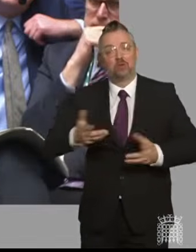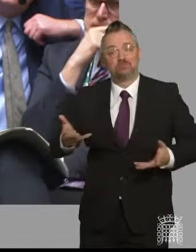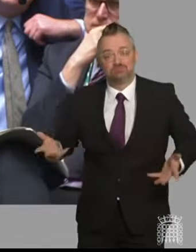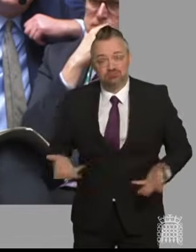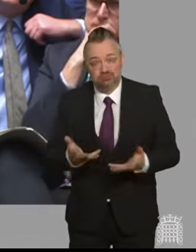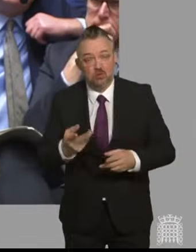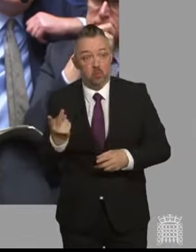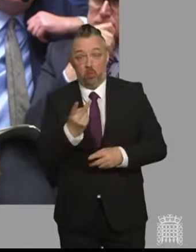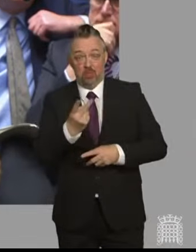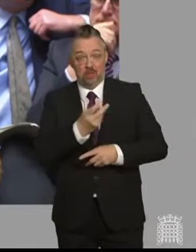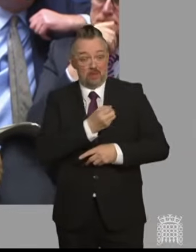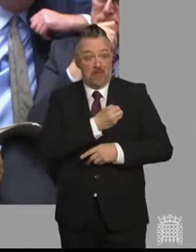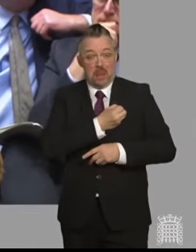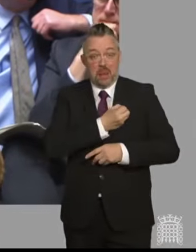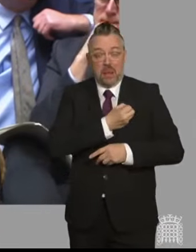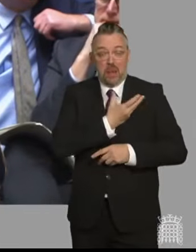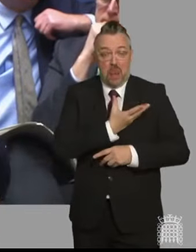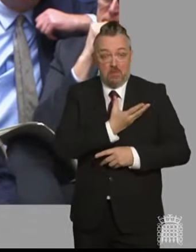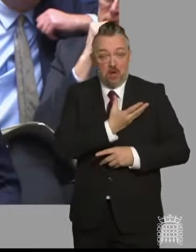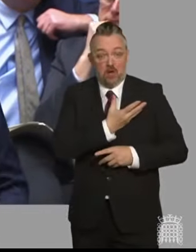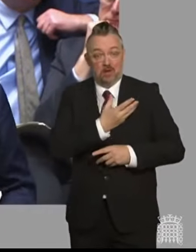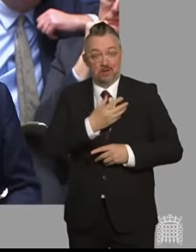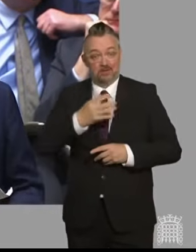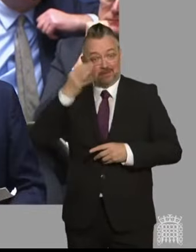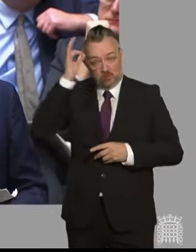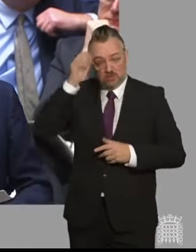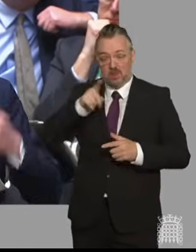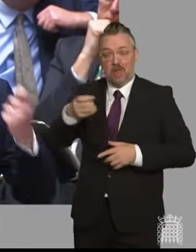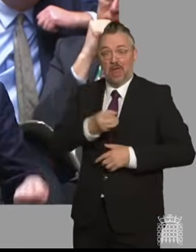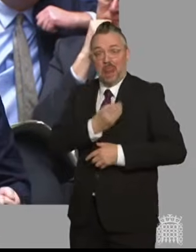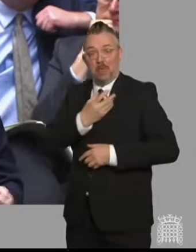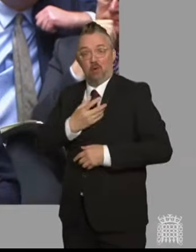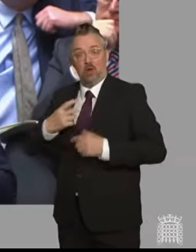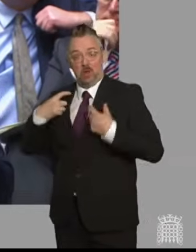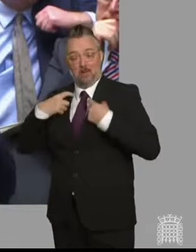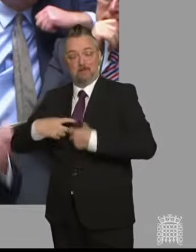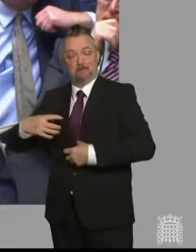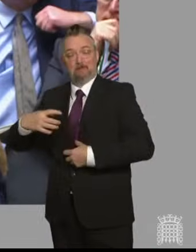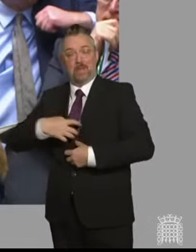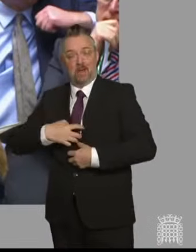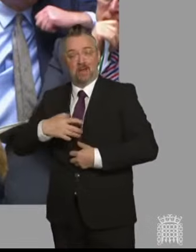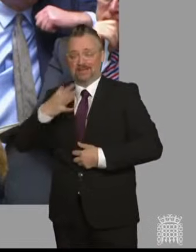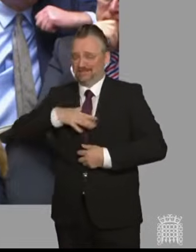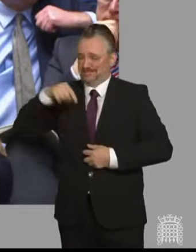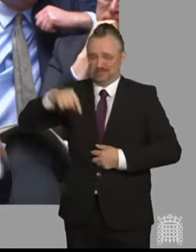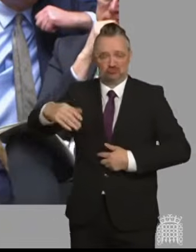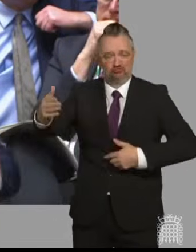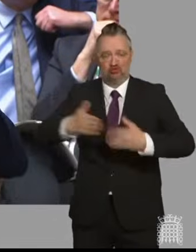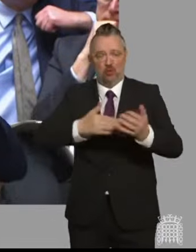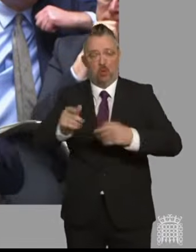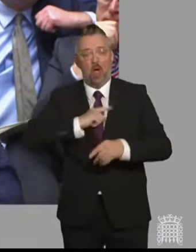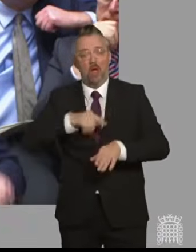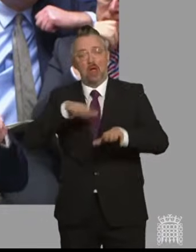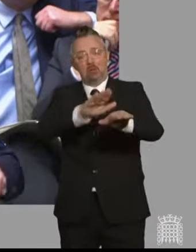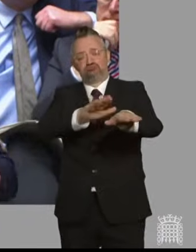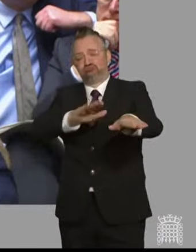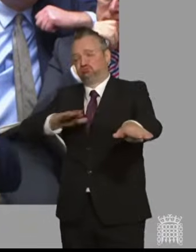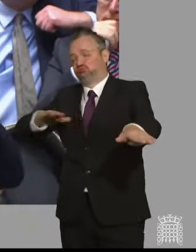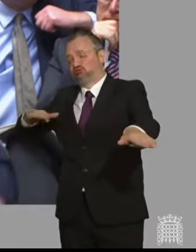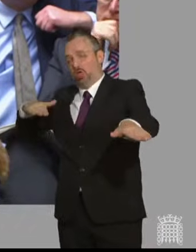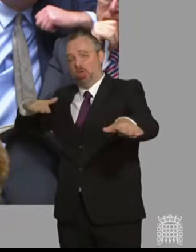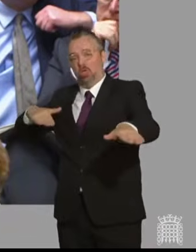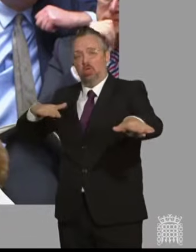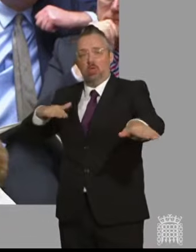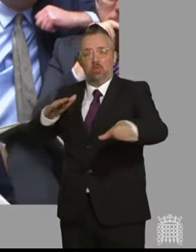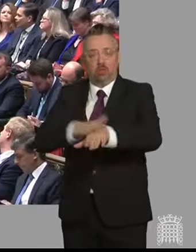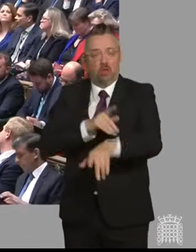to residents, get this junction sorted, to stop the huge tailbacks, save lives, get Rother Valley moving, and end this war against cars